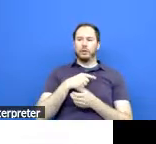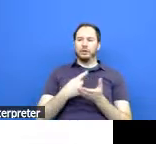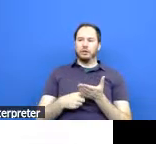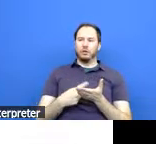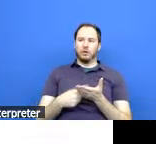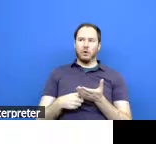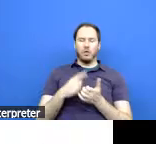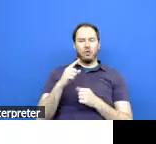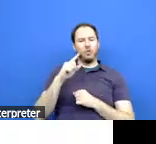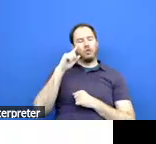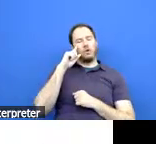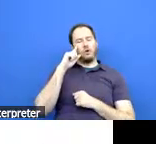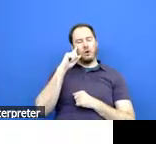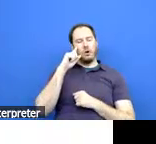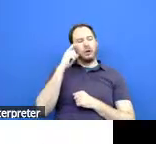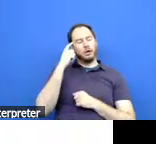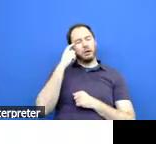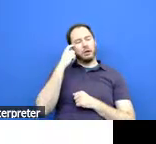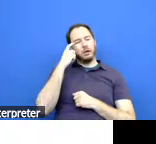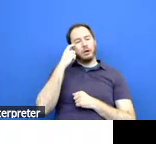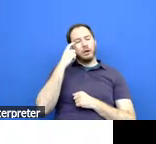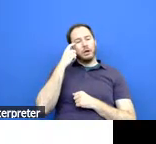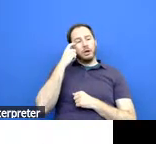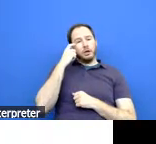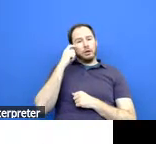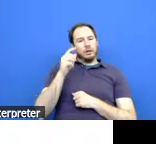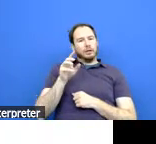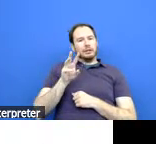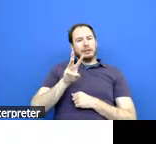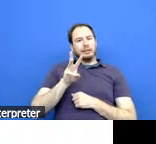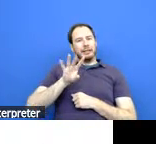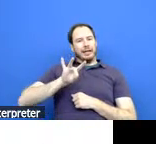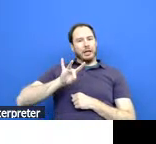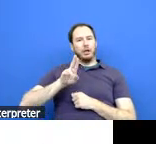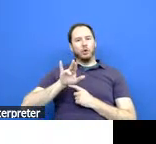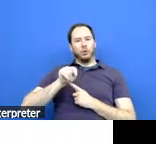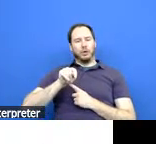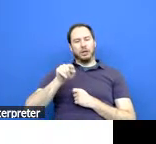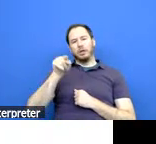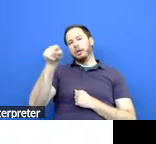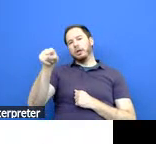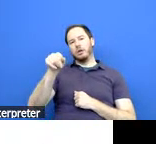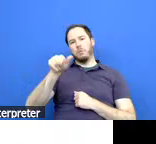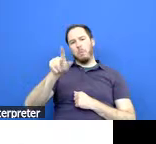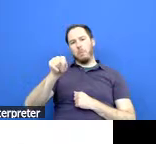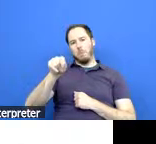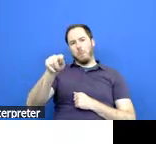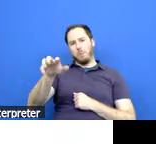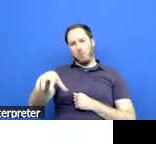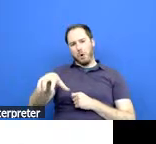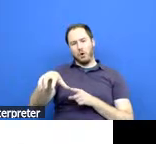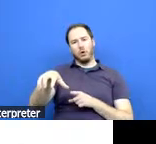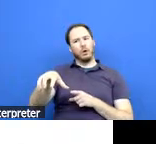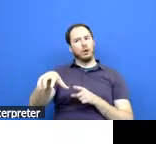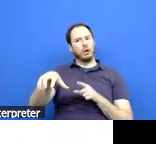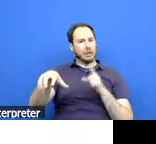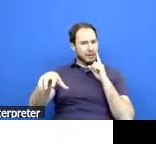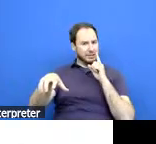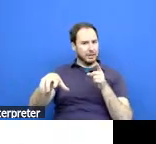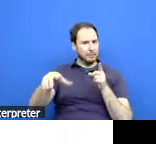I thought there was talk that the 68 unit apartment was going to potentially be